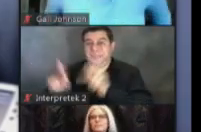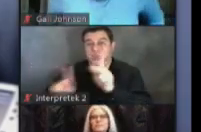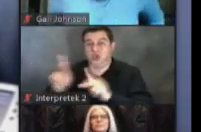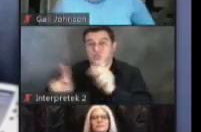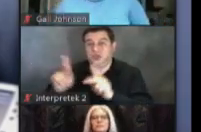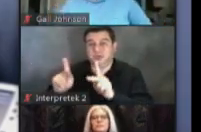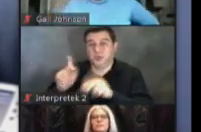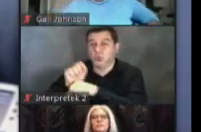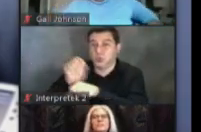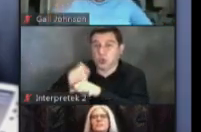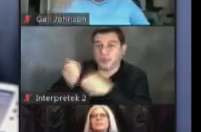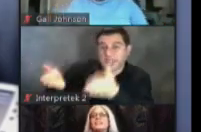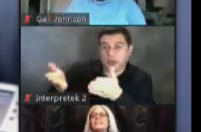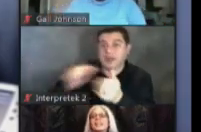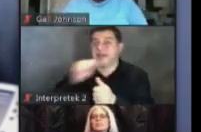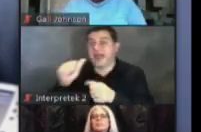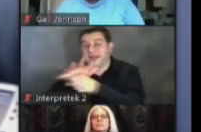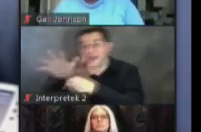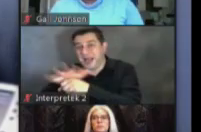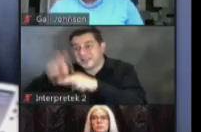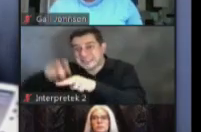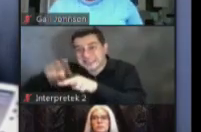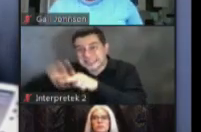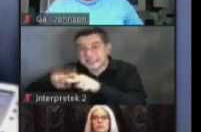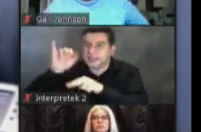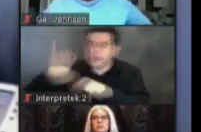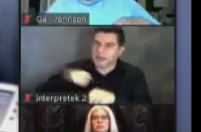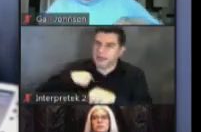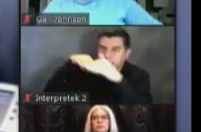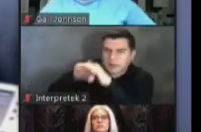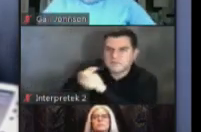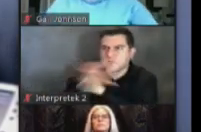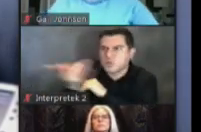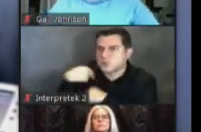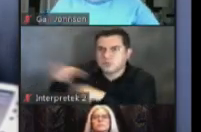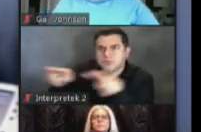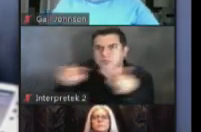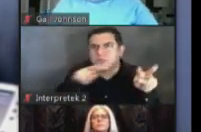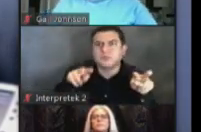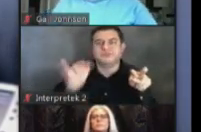seats. As a matter of fact, I've been in a few of them on tours, not as patrons,